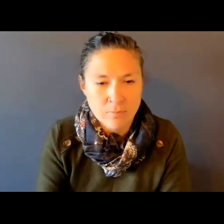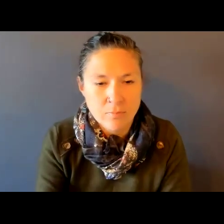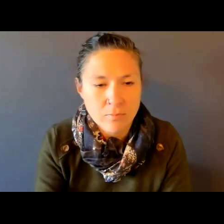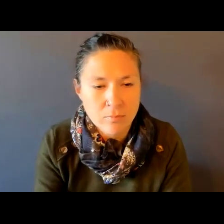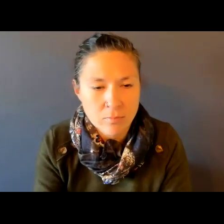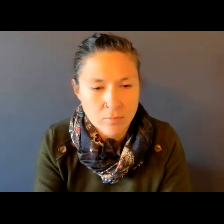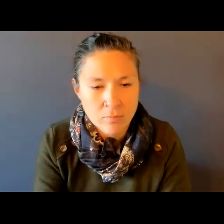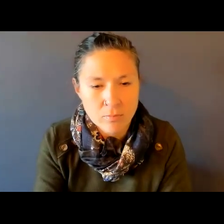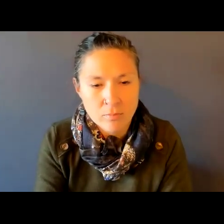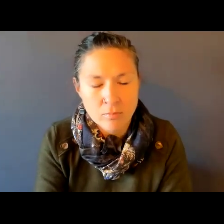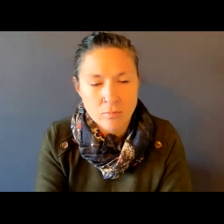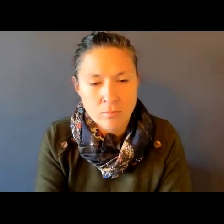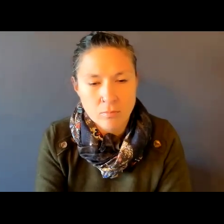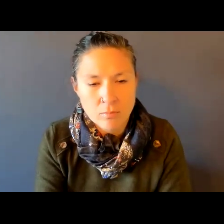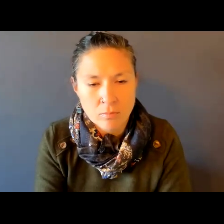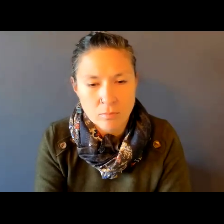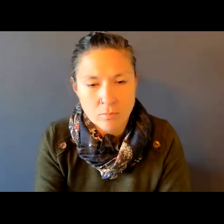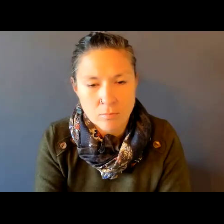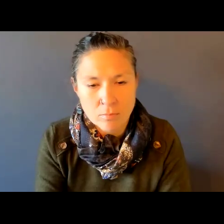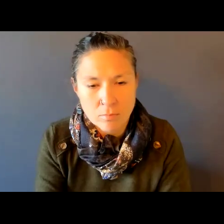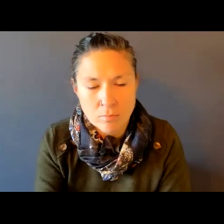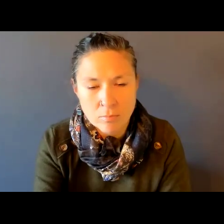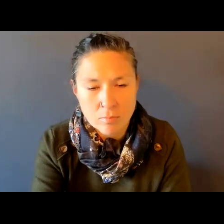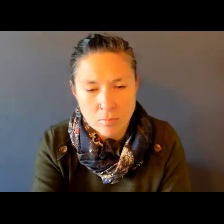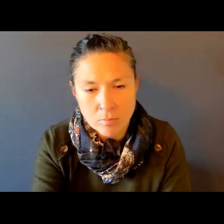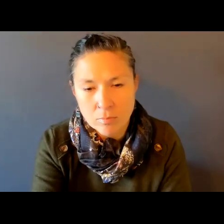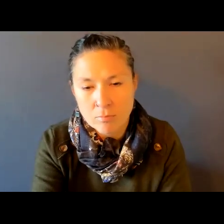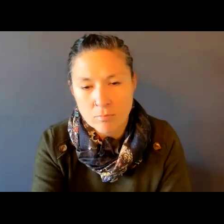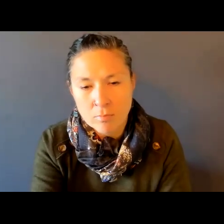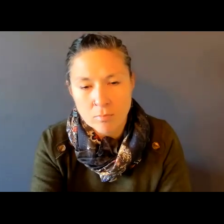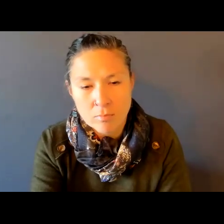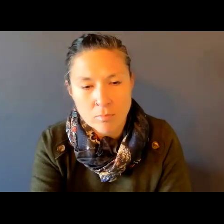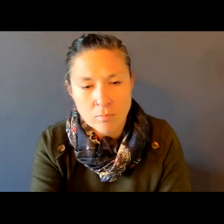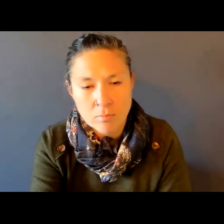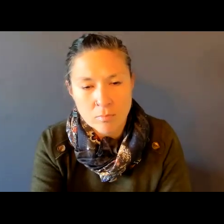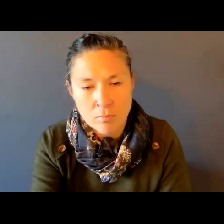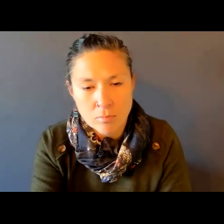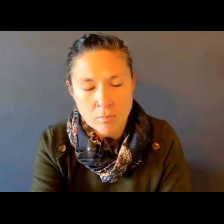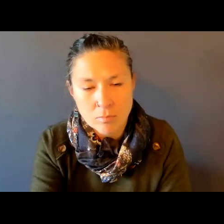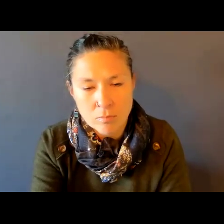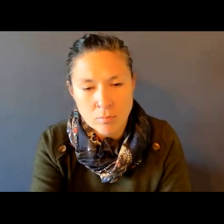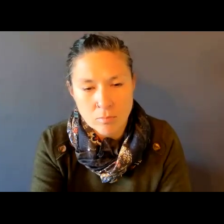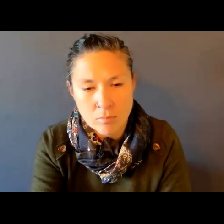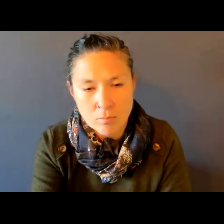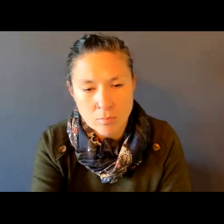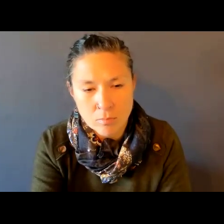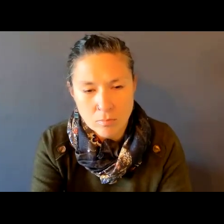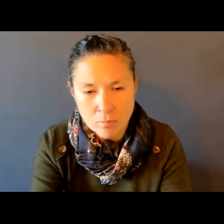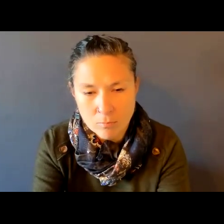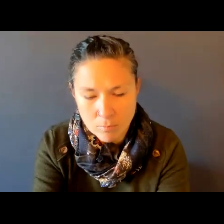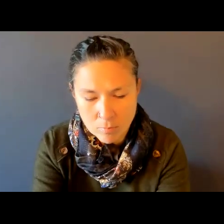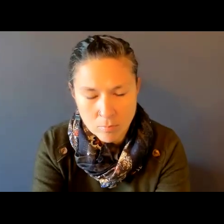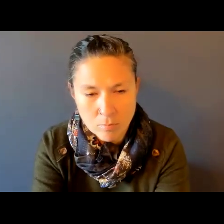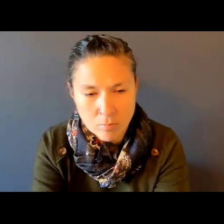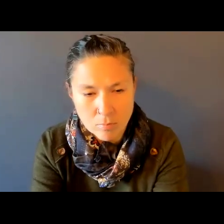Maria like, I'm in the wrong place. Help. No, you're all right. Okay. Scared me for a moment there. Okay.